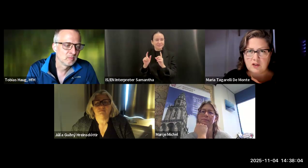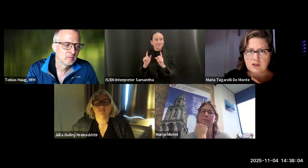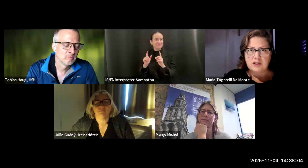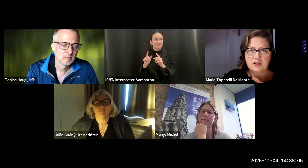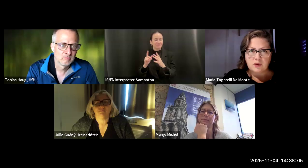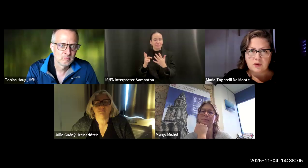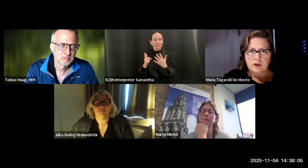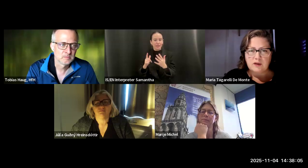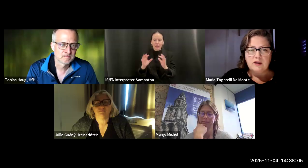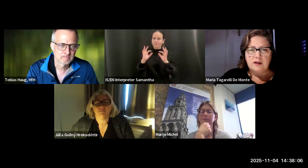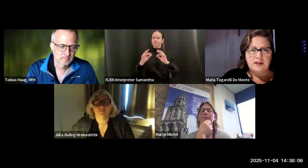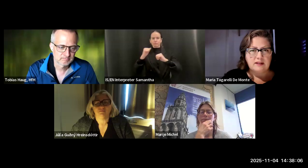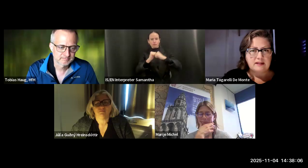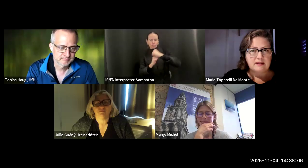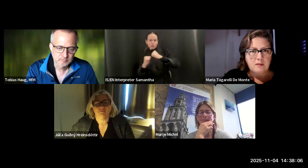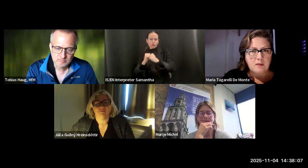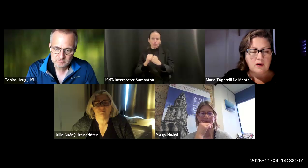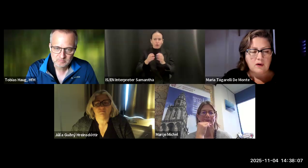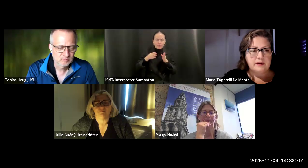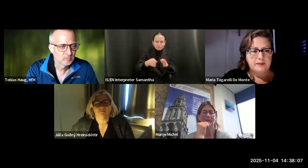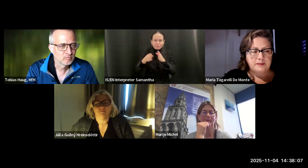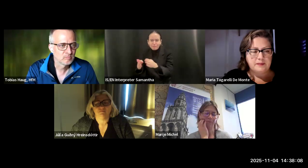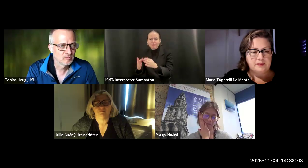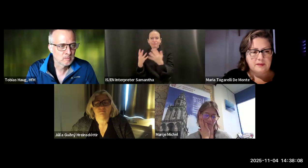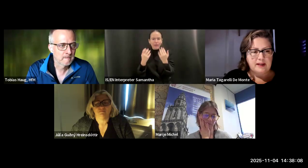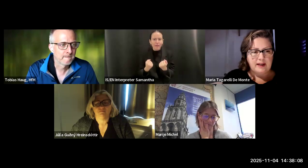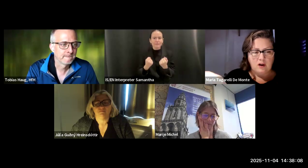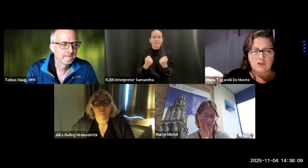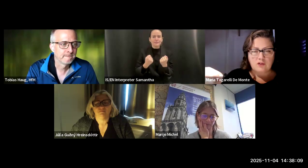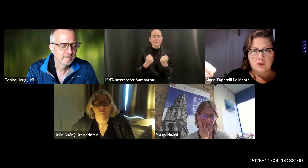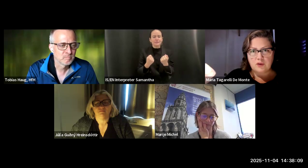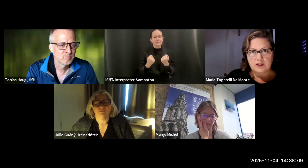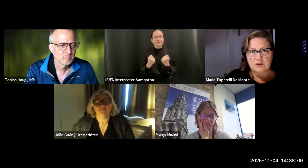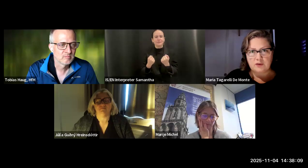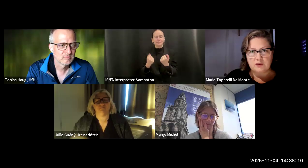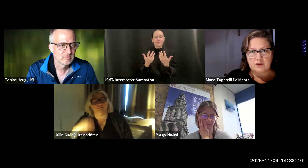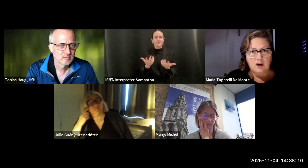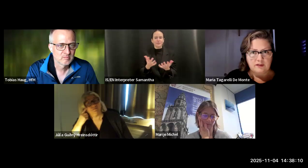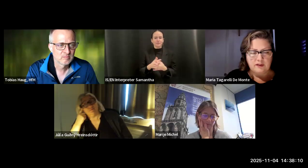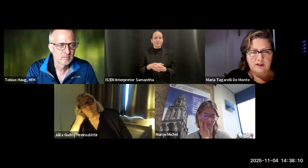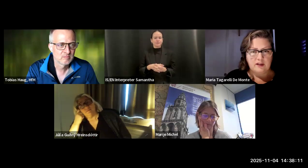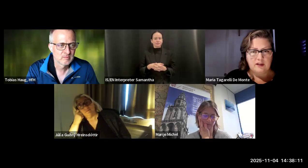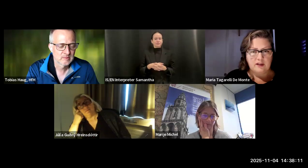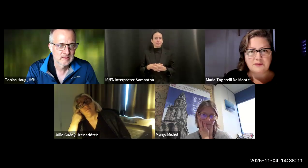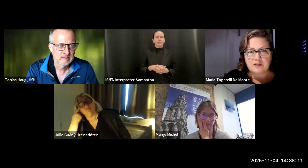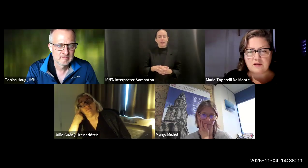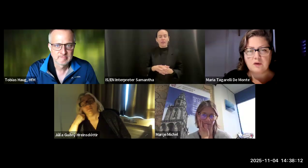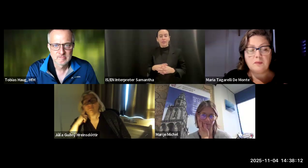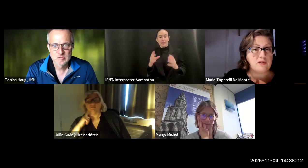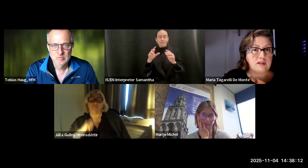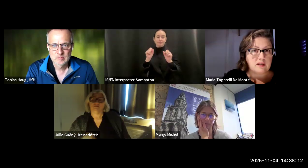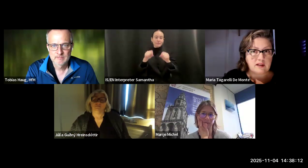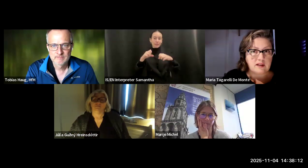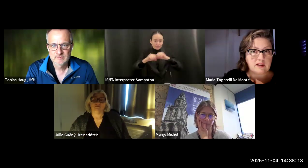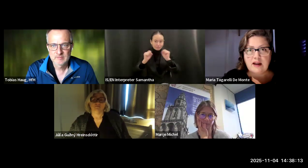structured methodologies or things that are more that can also look into the cognitive